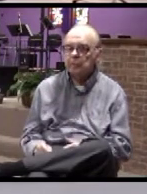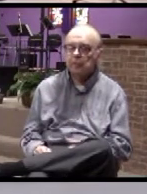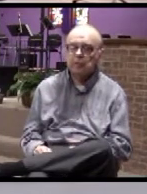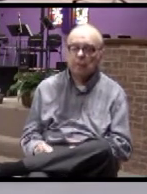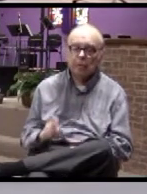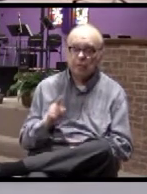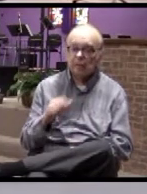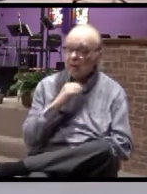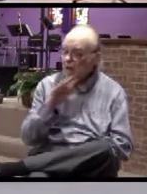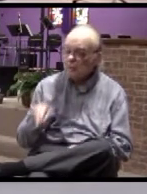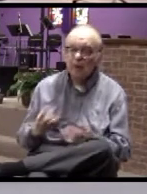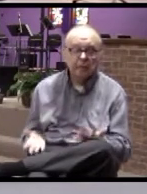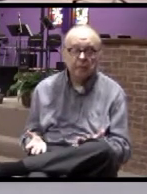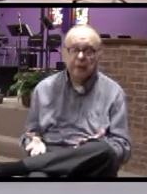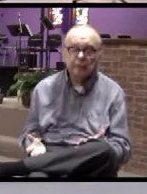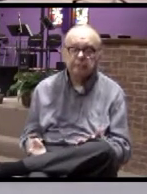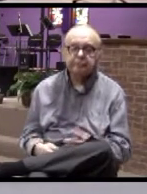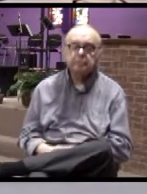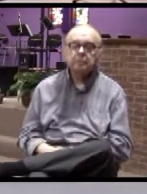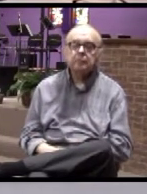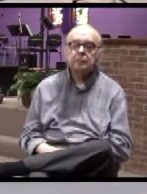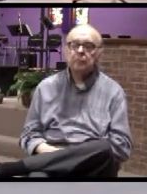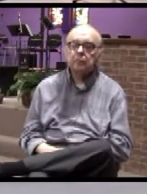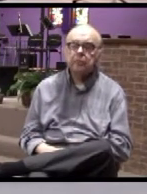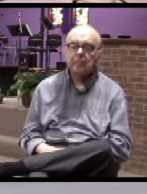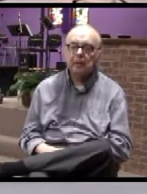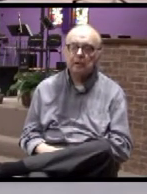You're not welcome here.